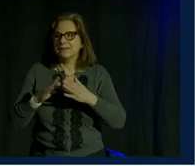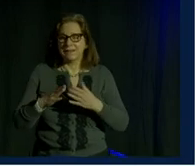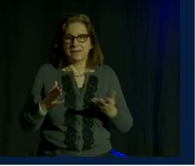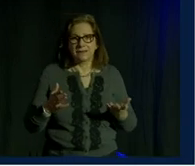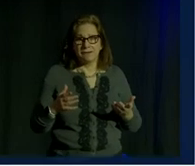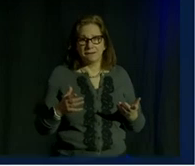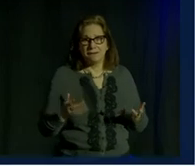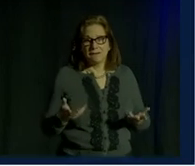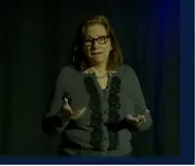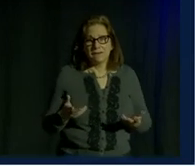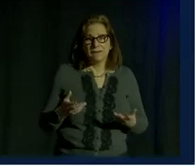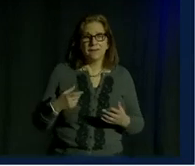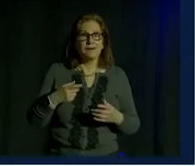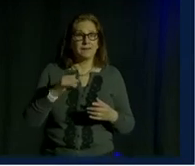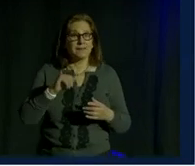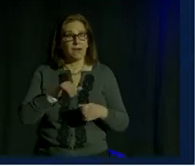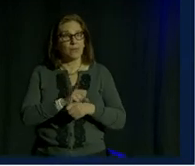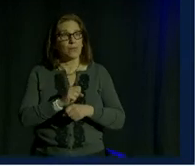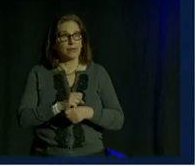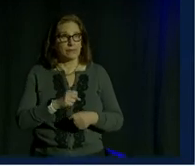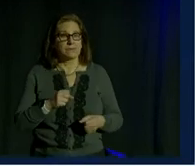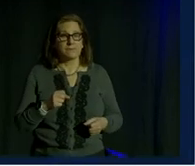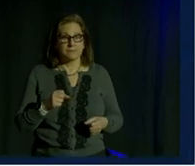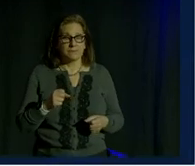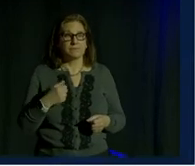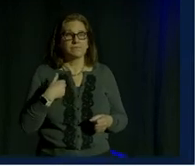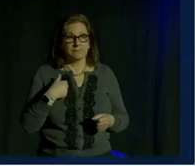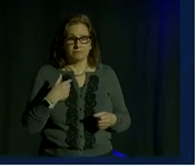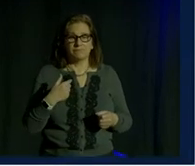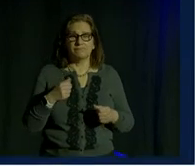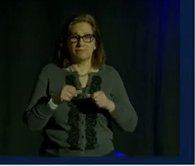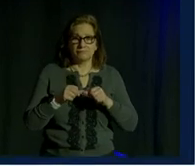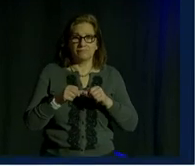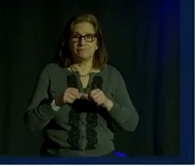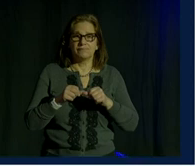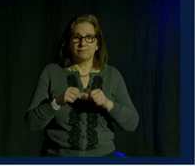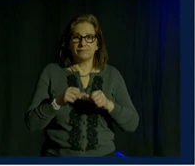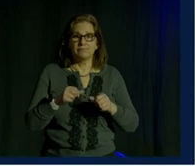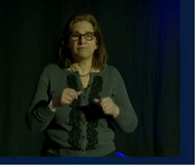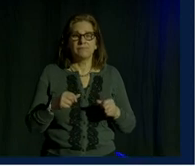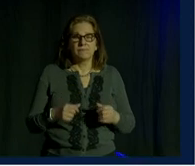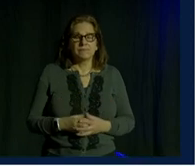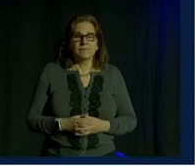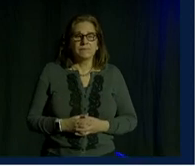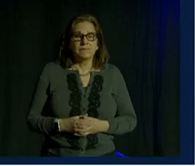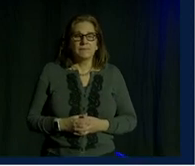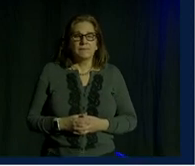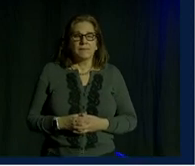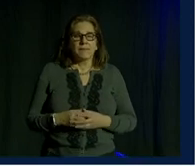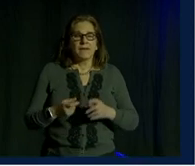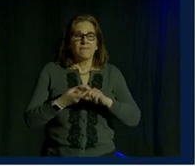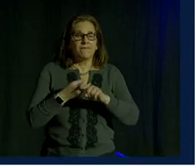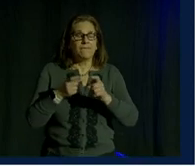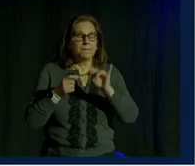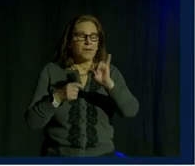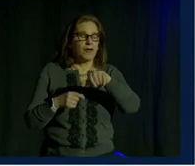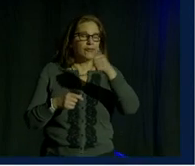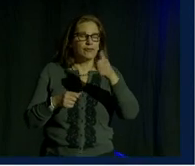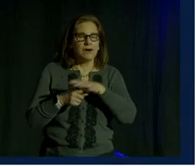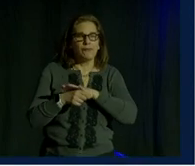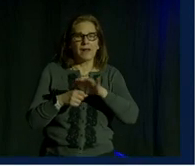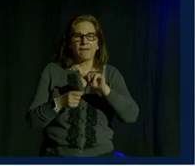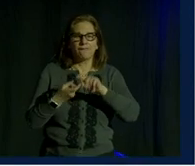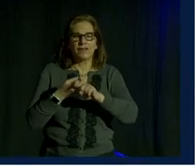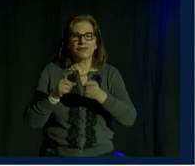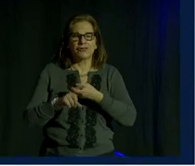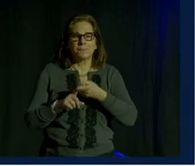that work, we know we have to zoom in even more, especially on some areas like Friendship Heights. And I'm excited to announce today that the